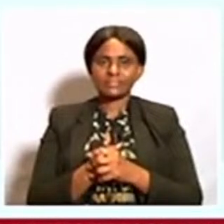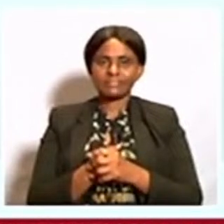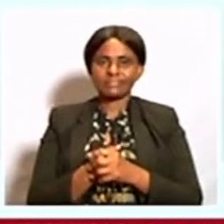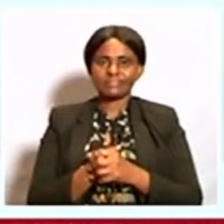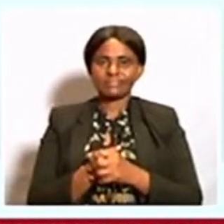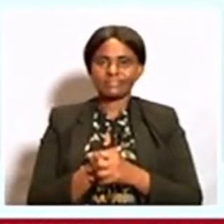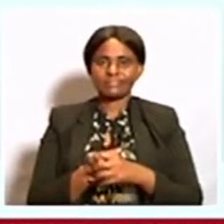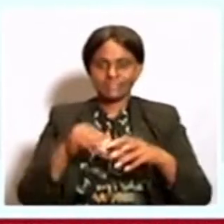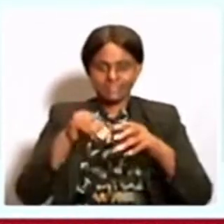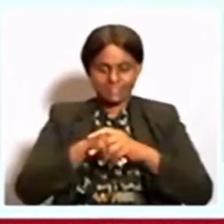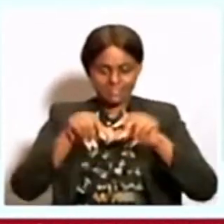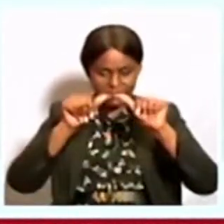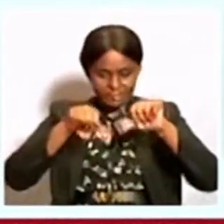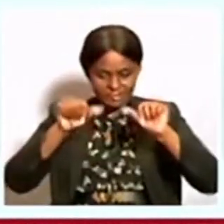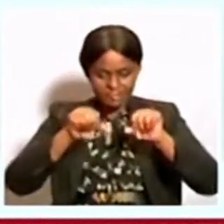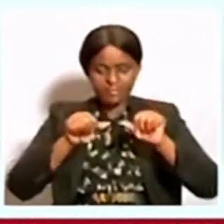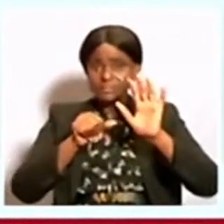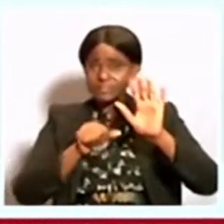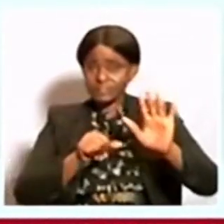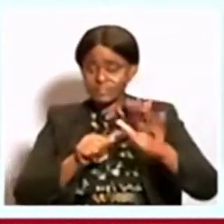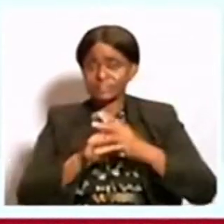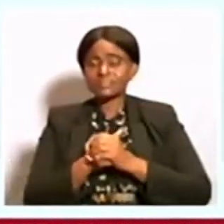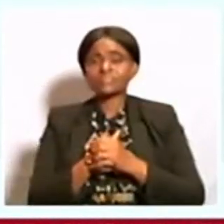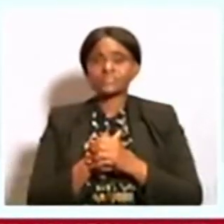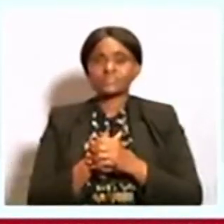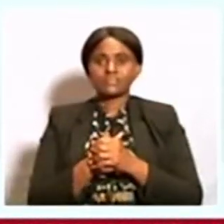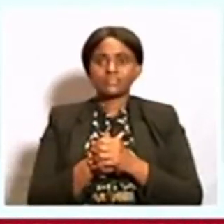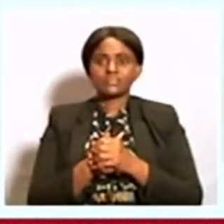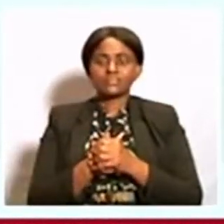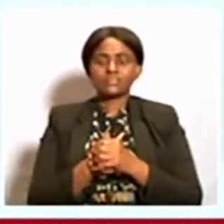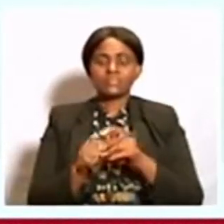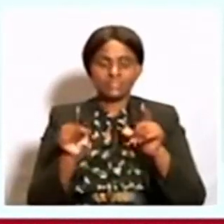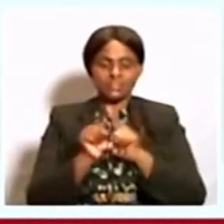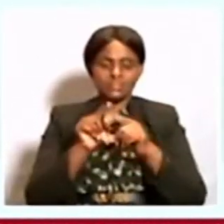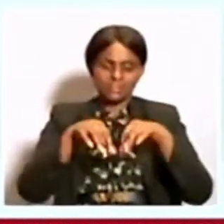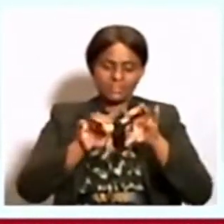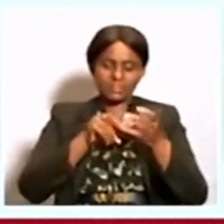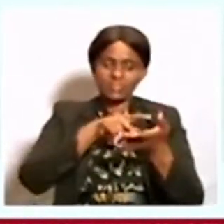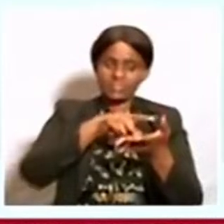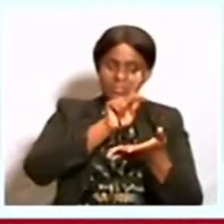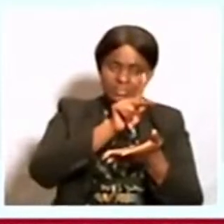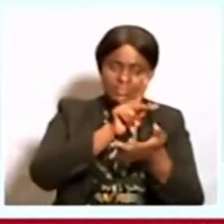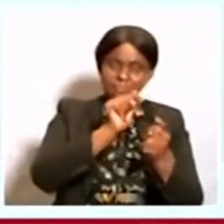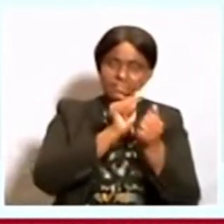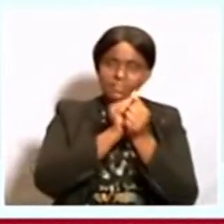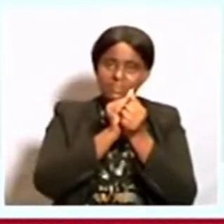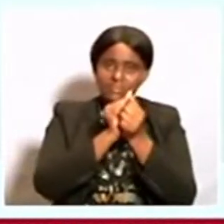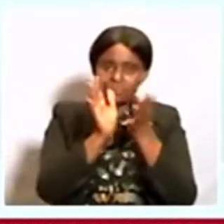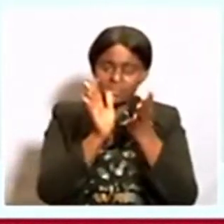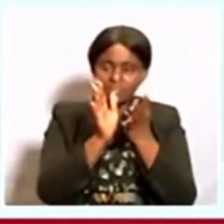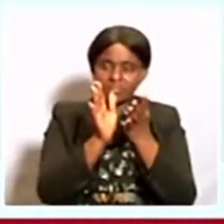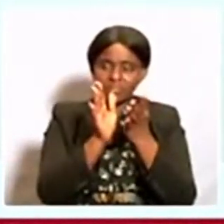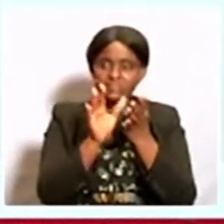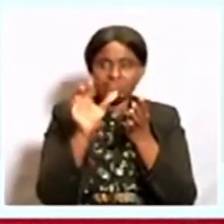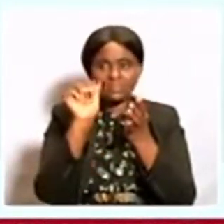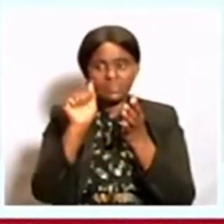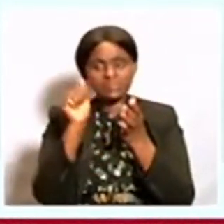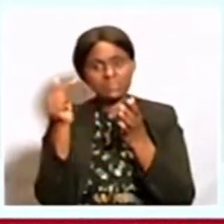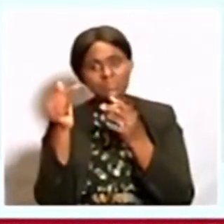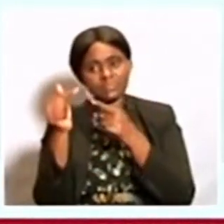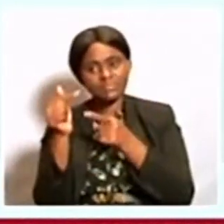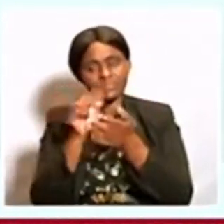When the internal auditor is there, they go ahead and pay without the Attorney